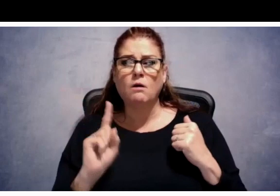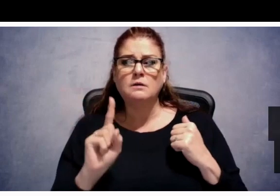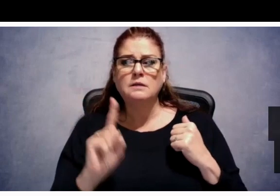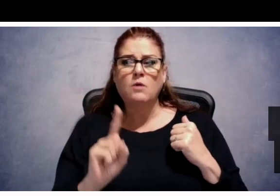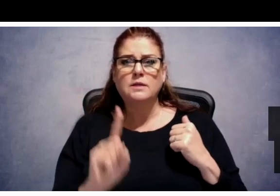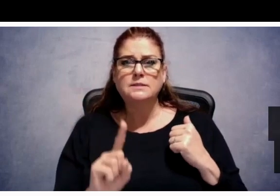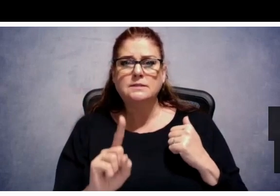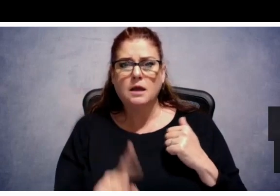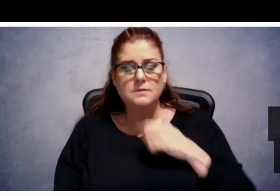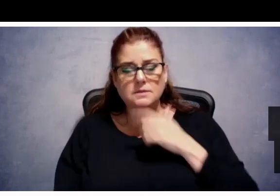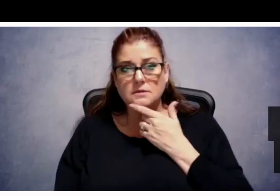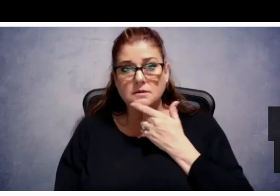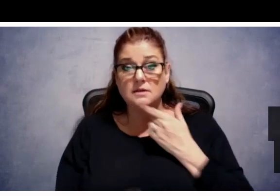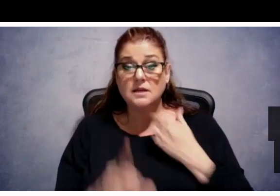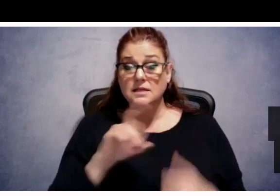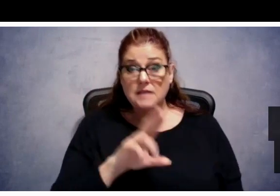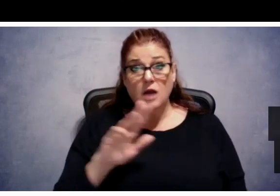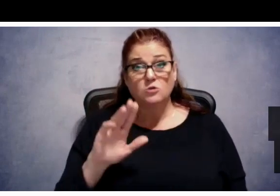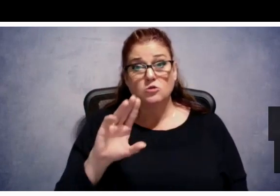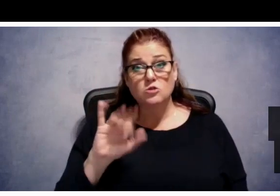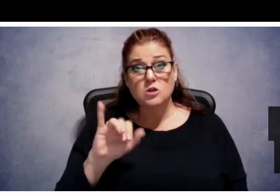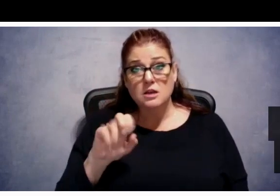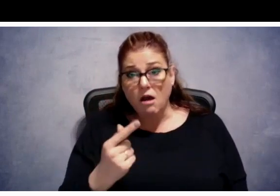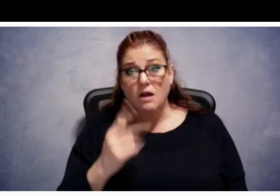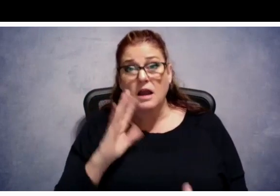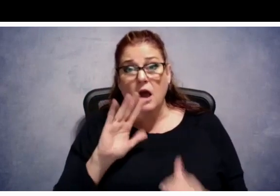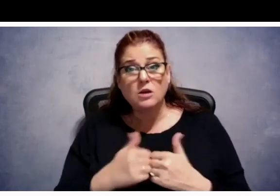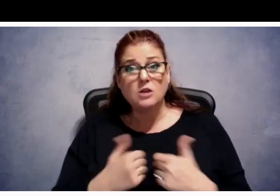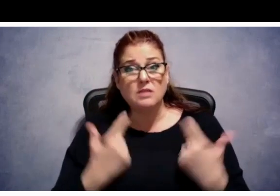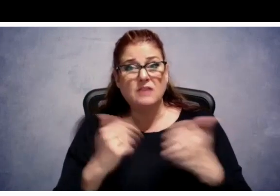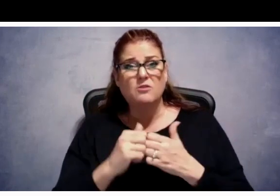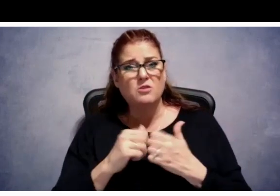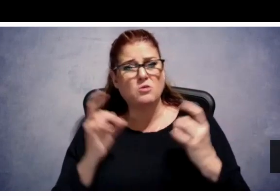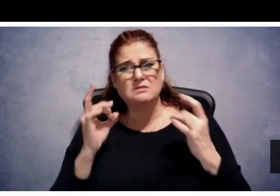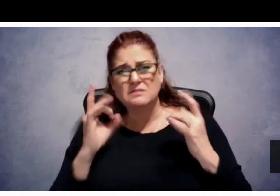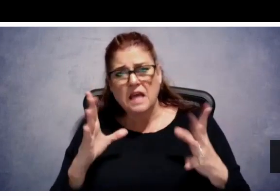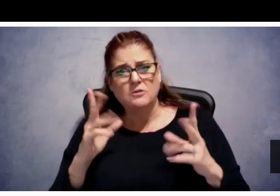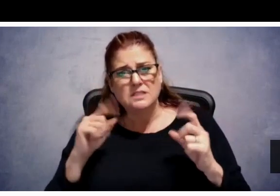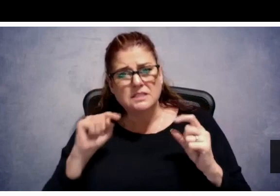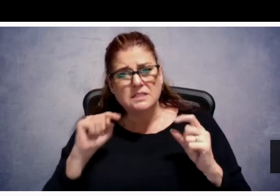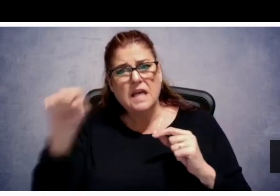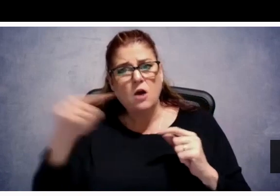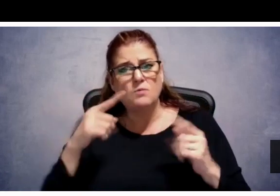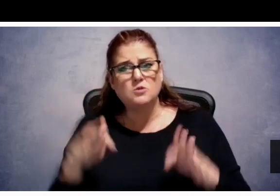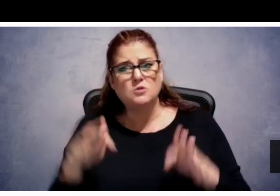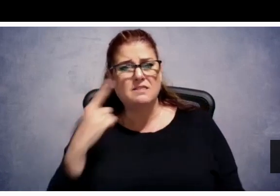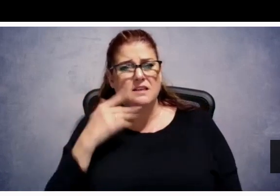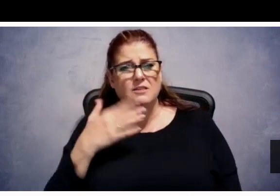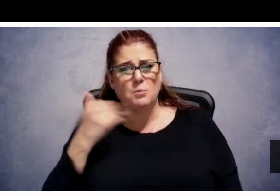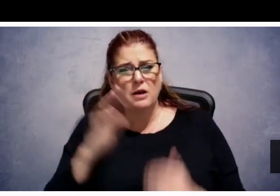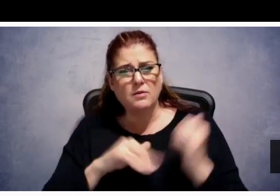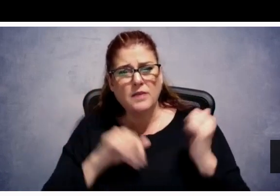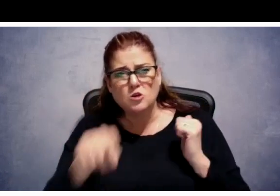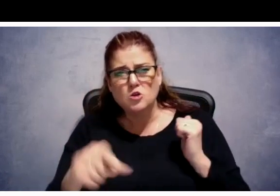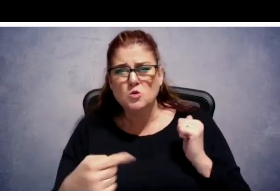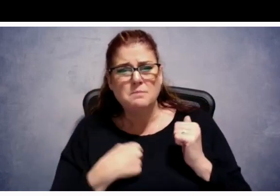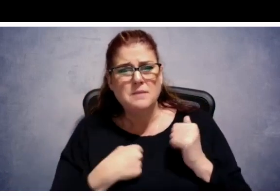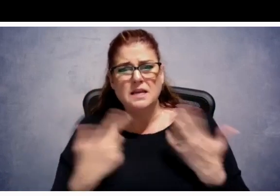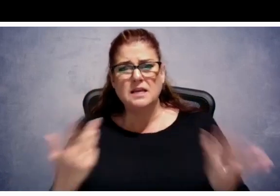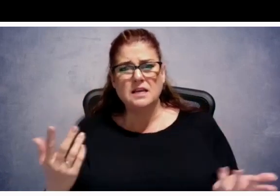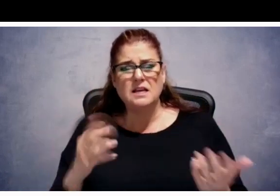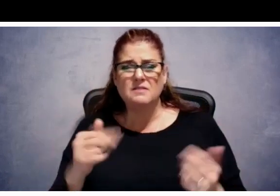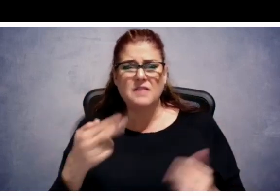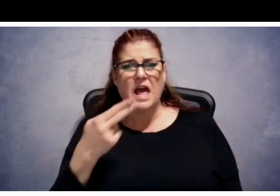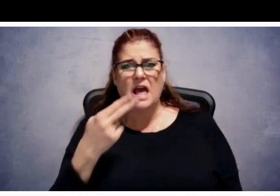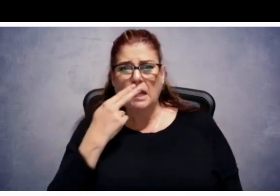steps. "Dr. Young, how can you live with those savages down the street? They think they're better than you and me. That